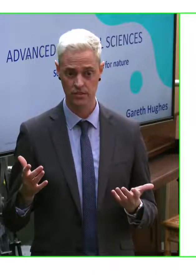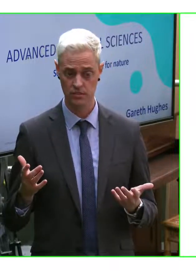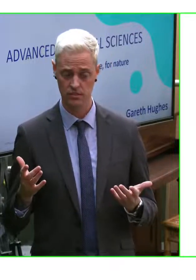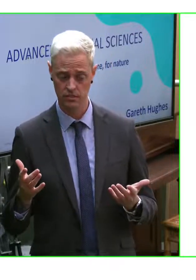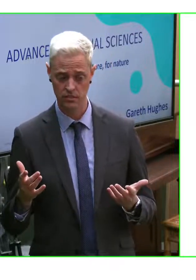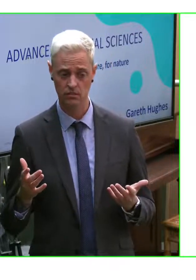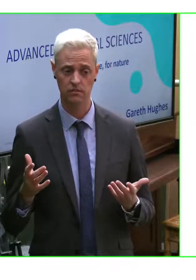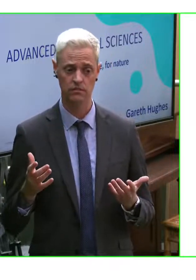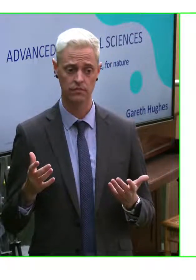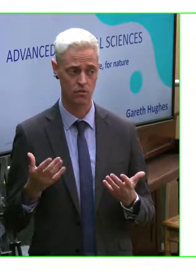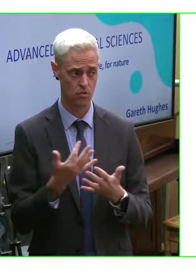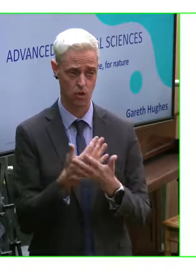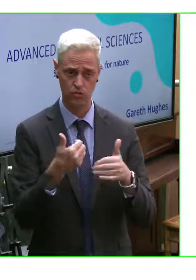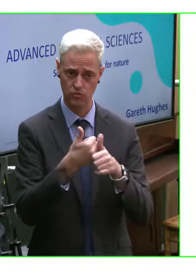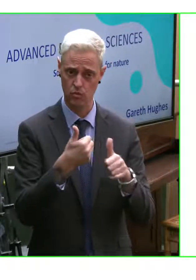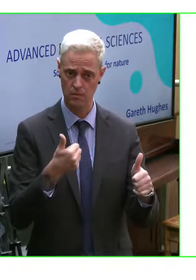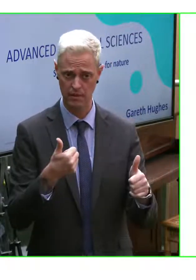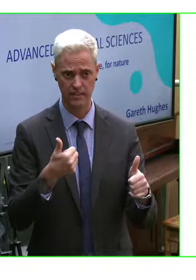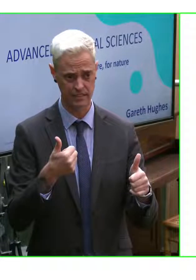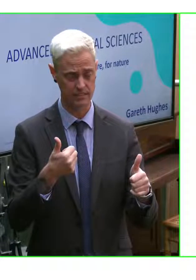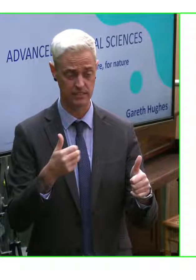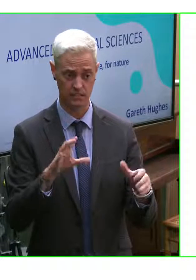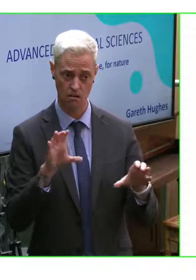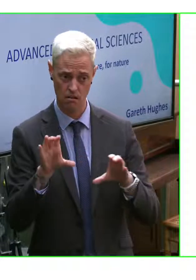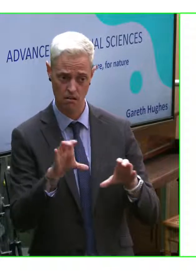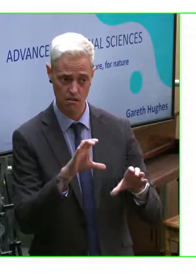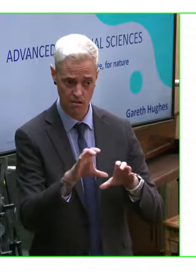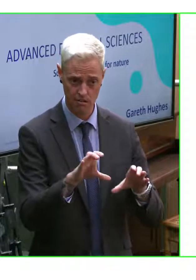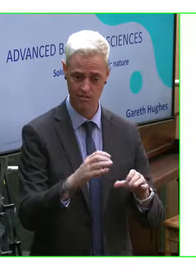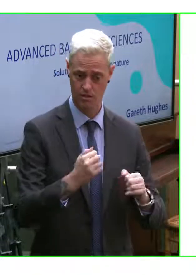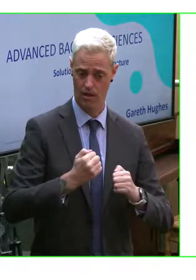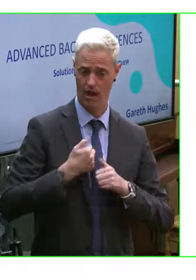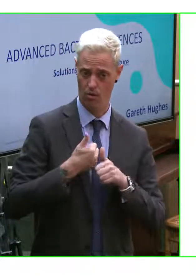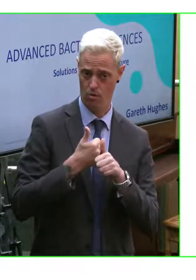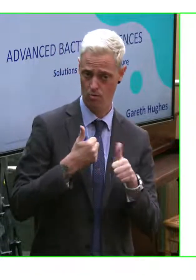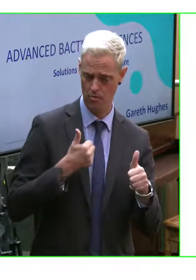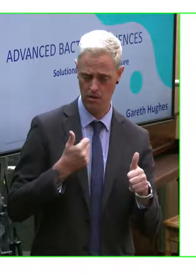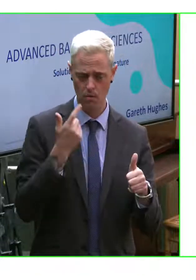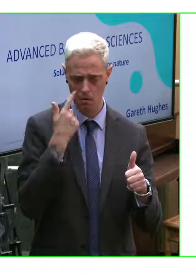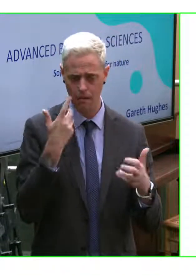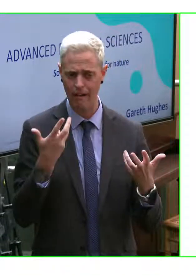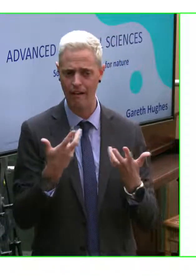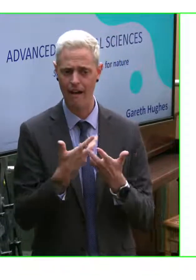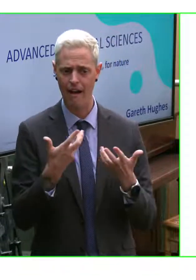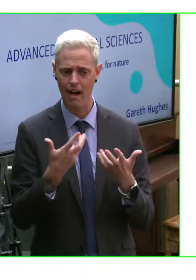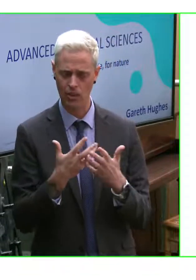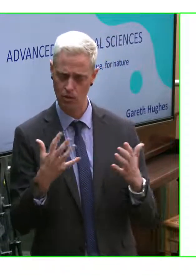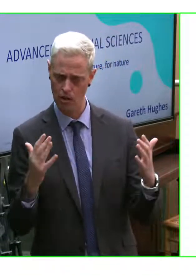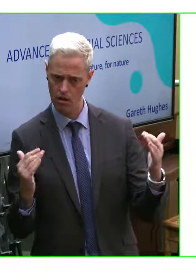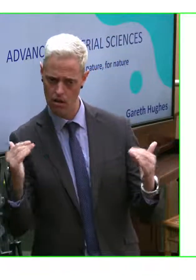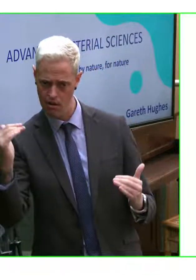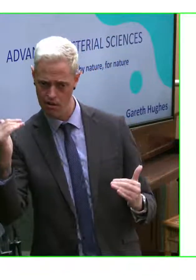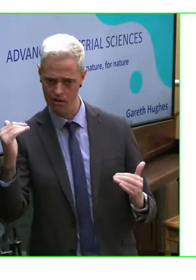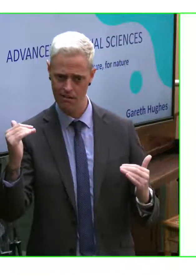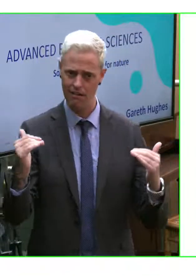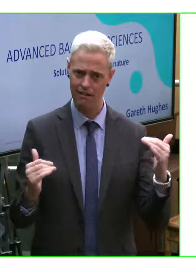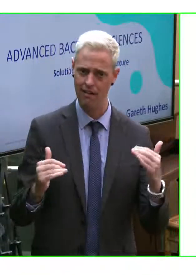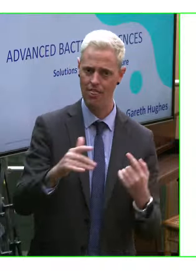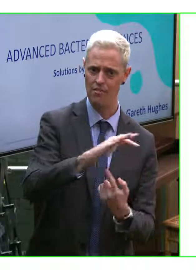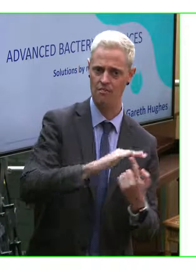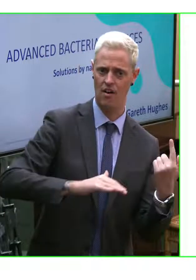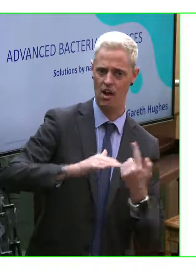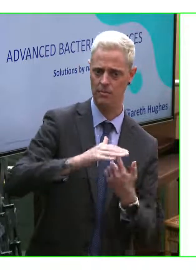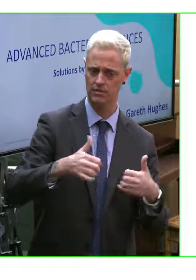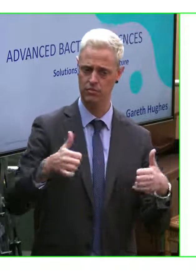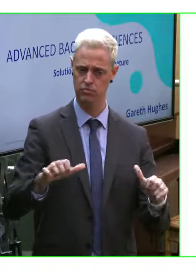opportunity for many companies. But what we're trying to do is to look at how do we rebalance the environment? How do we